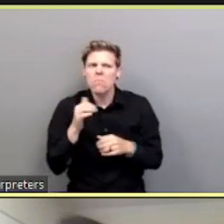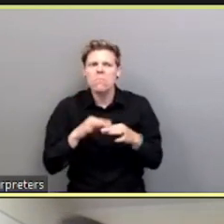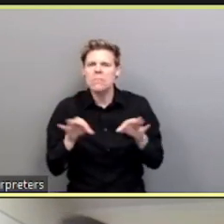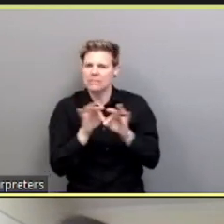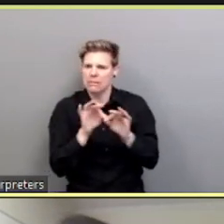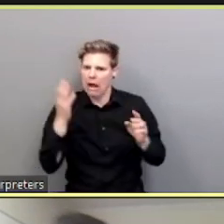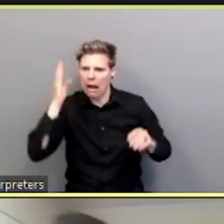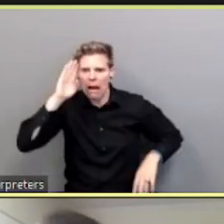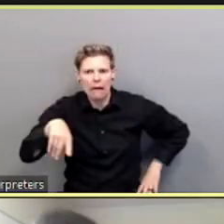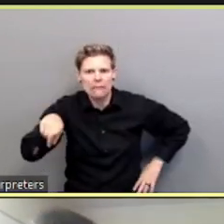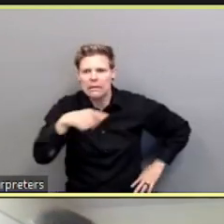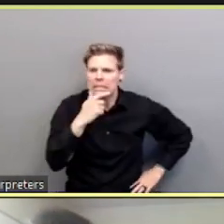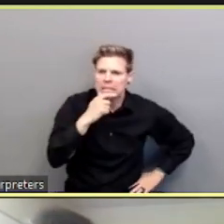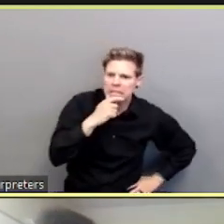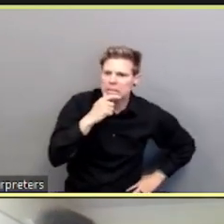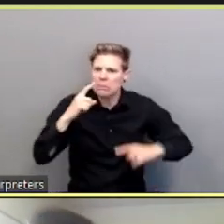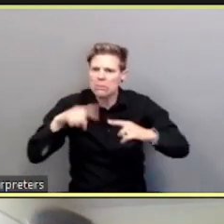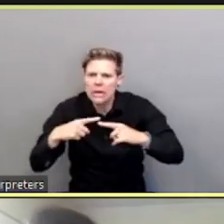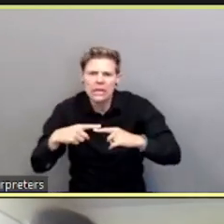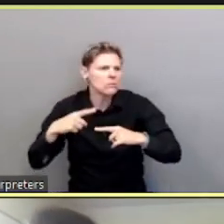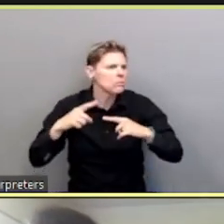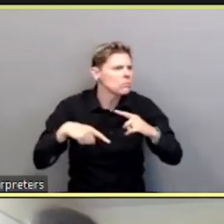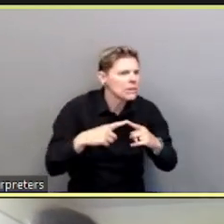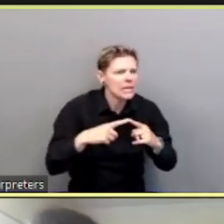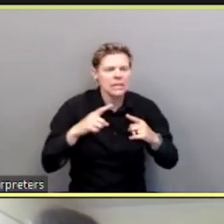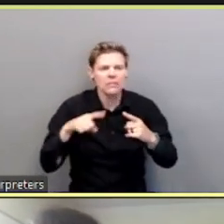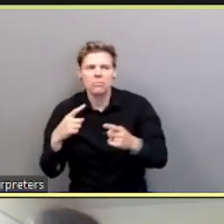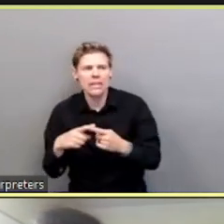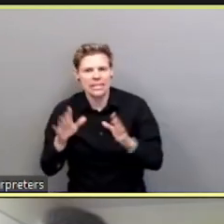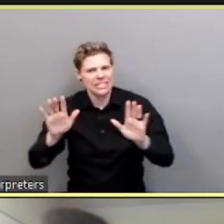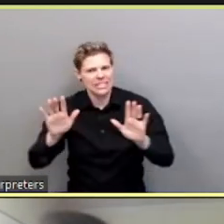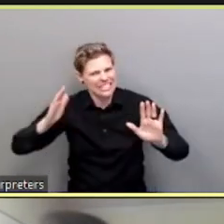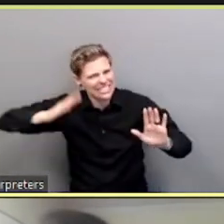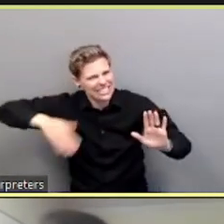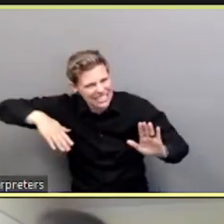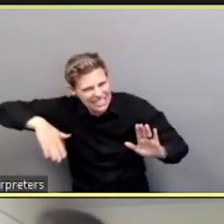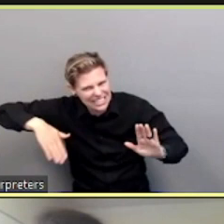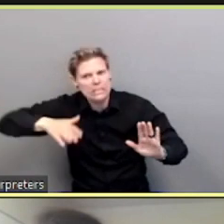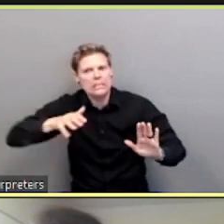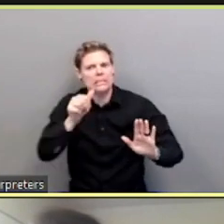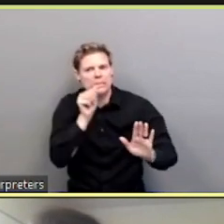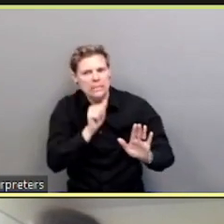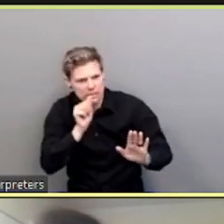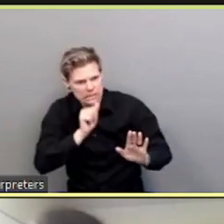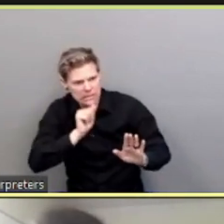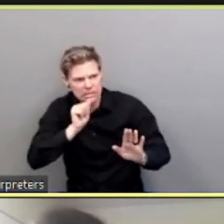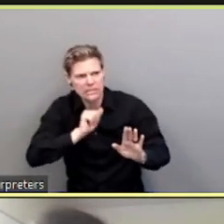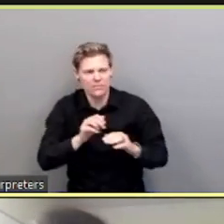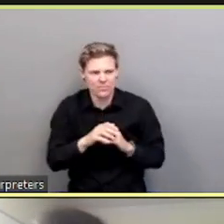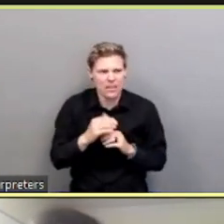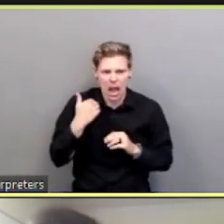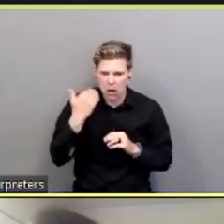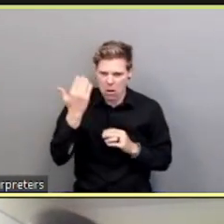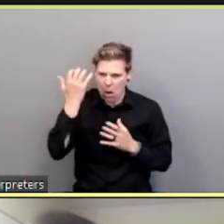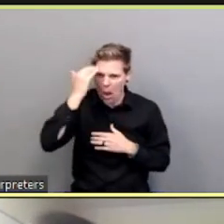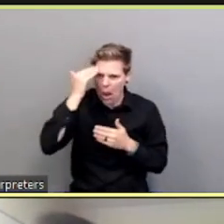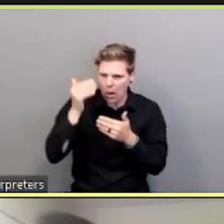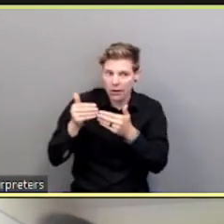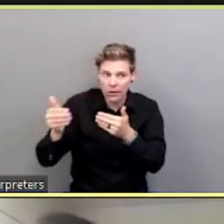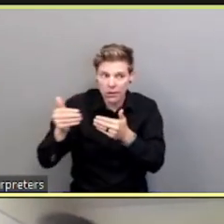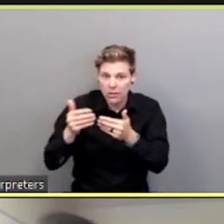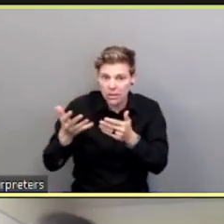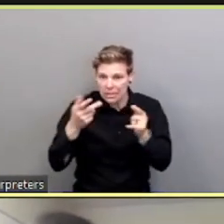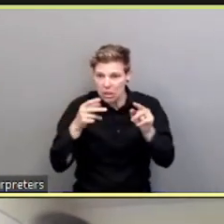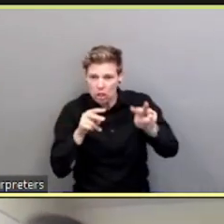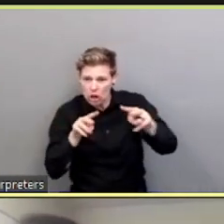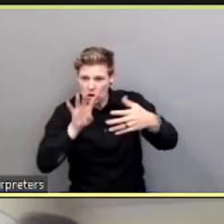to fire the starting gun yet, because we don't actually know where the starting line is yet. It could be